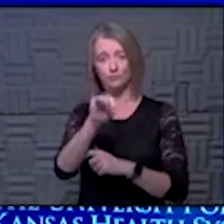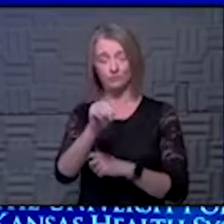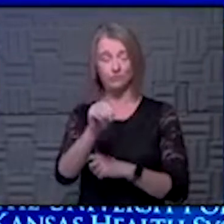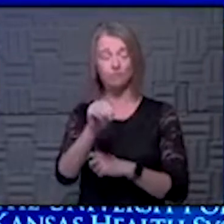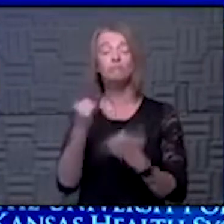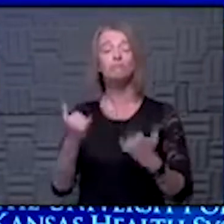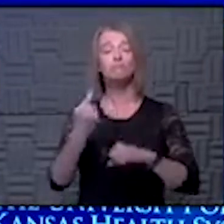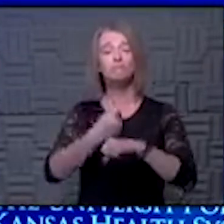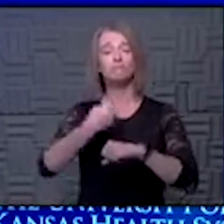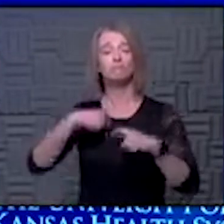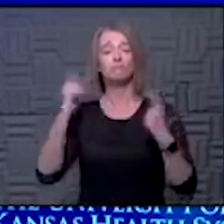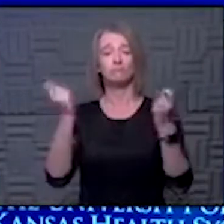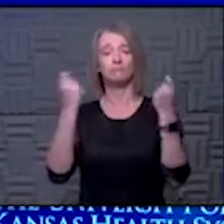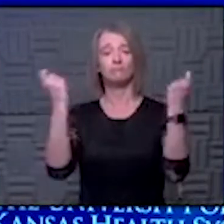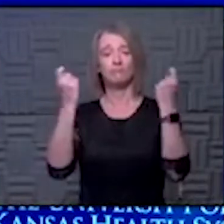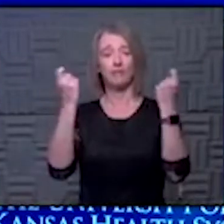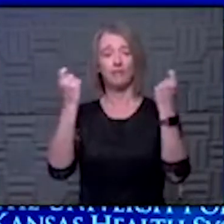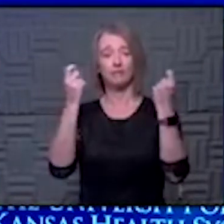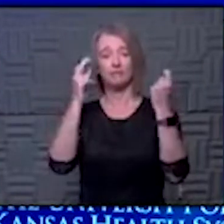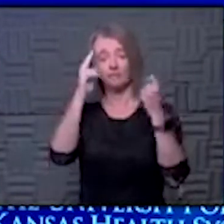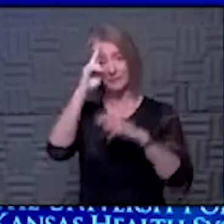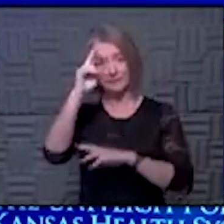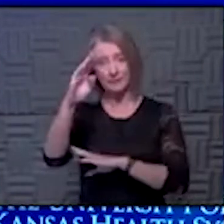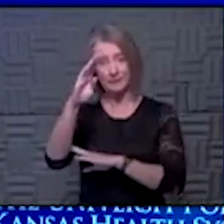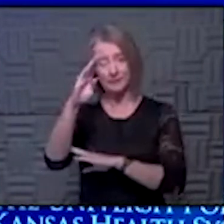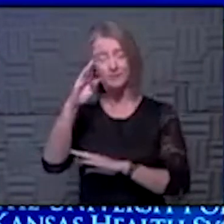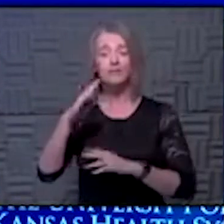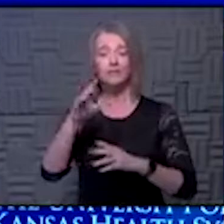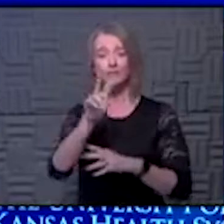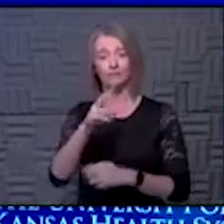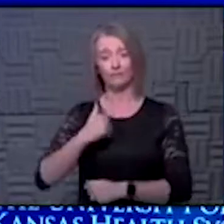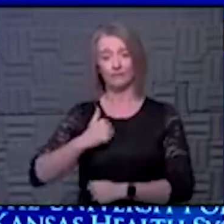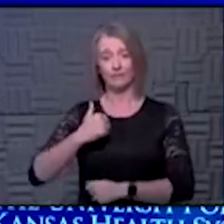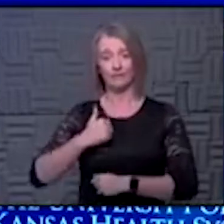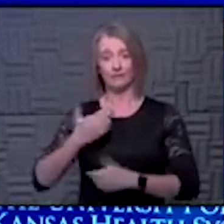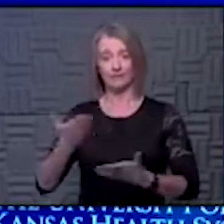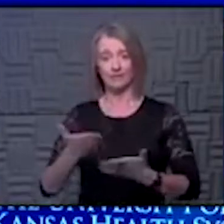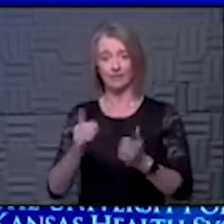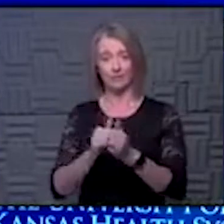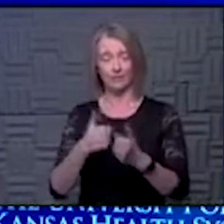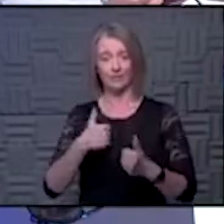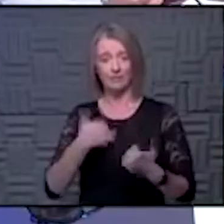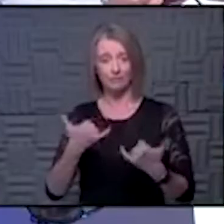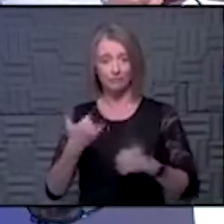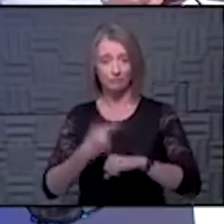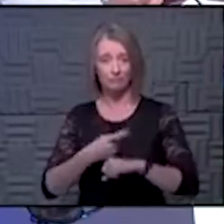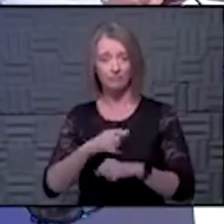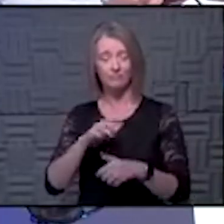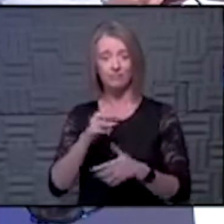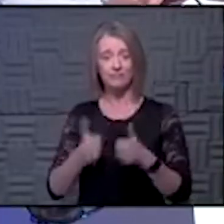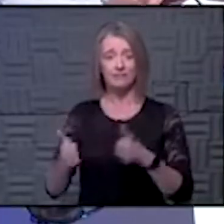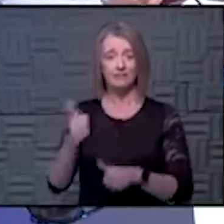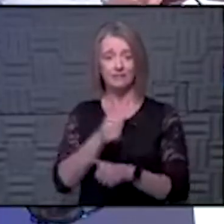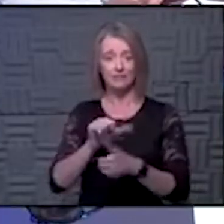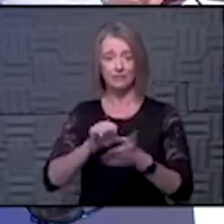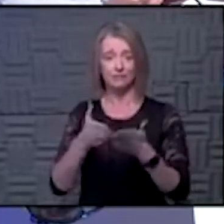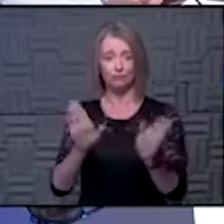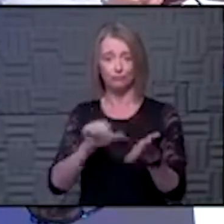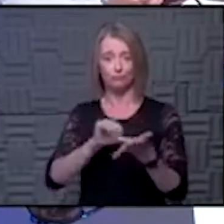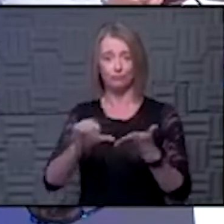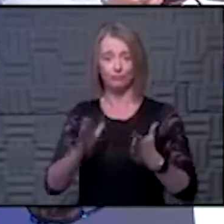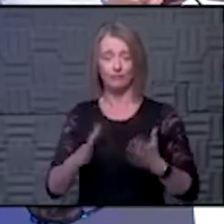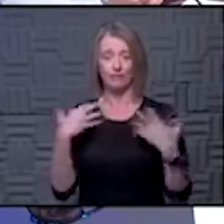Today we celebrate and salute veterans. Here in studio with me is Senior Surgeon and General Surgeon here at